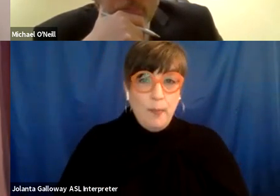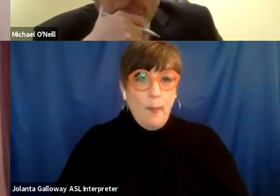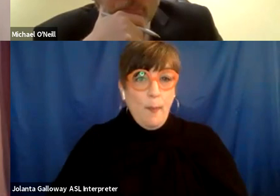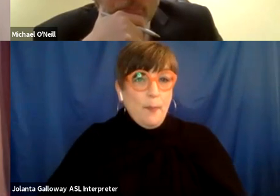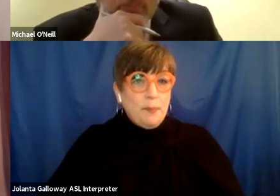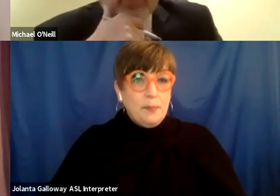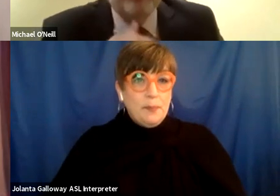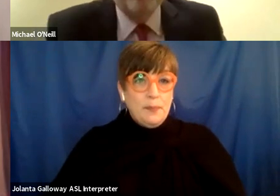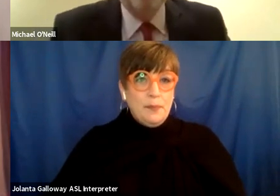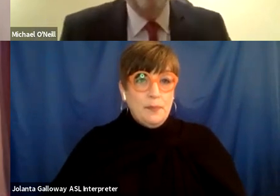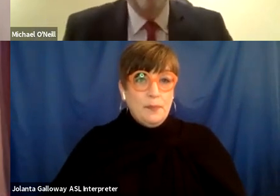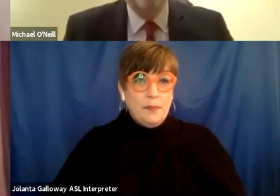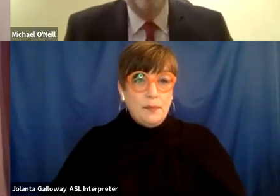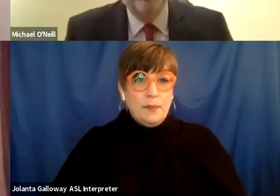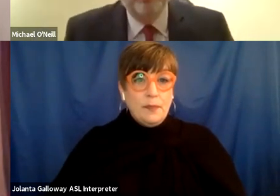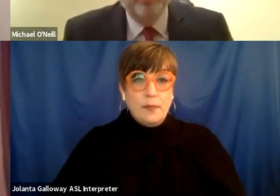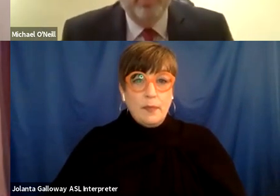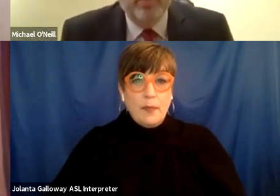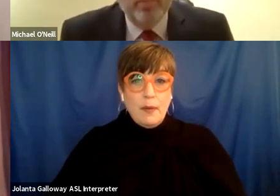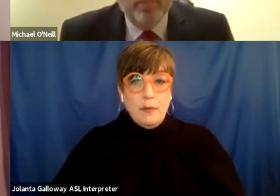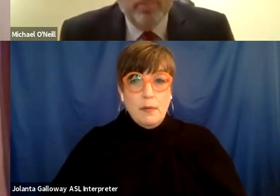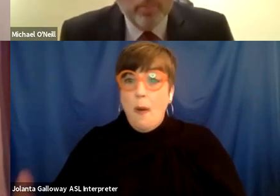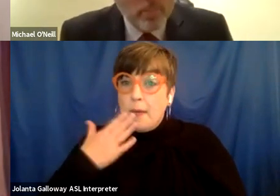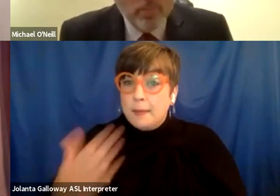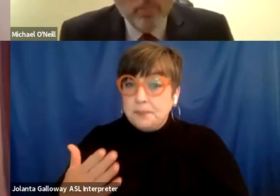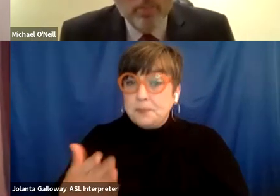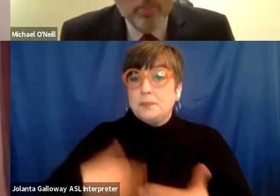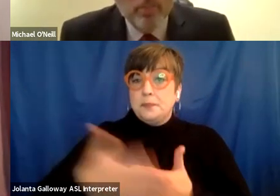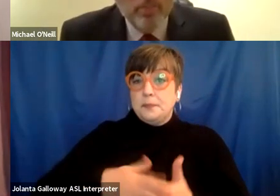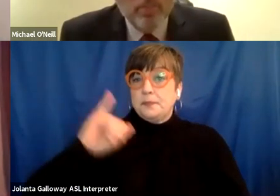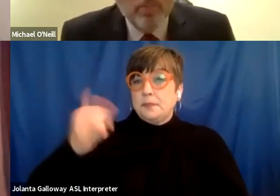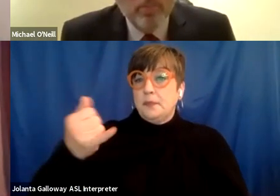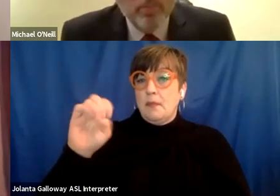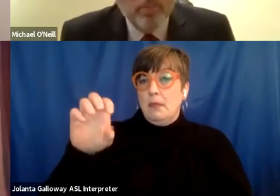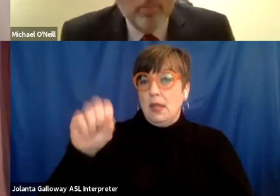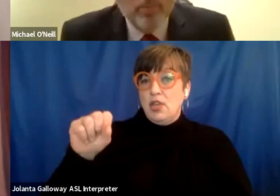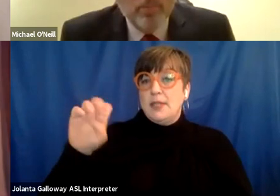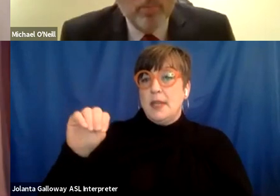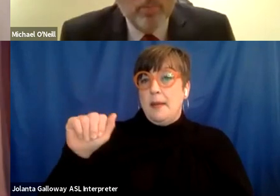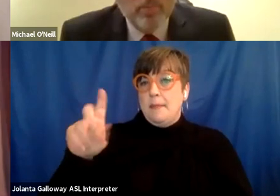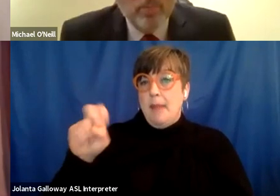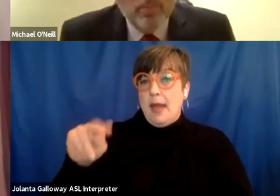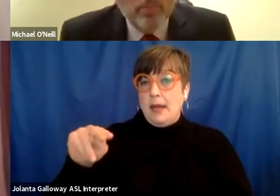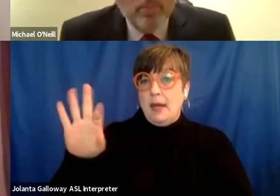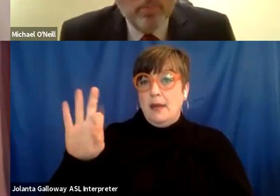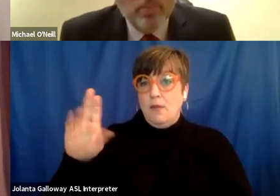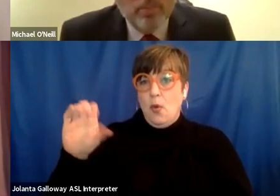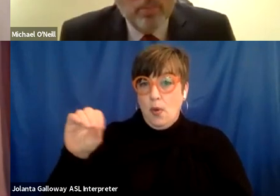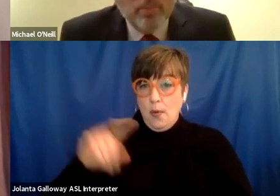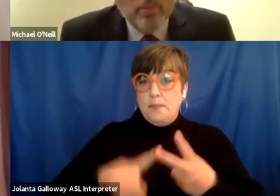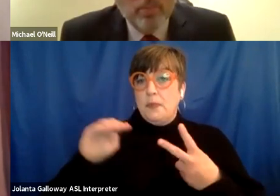Thank you. Next, we'll hear from Jess Madden Fuoco. She'll be followed by Mike Heishman, Ruby